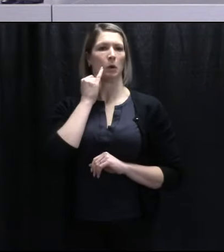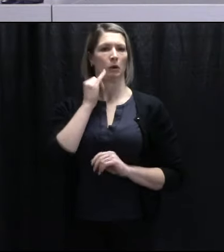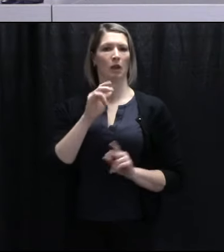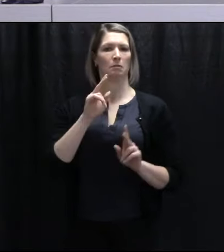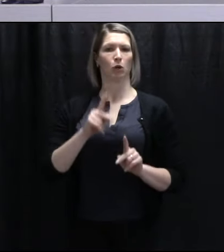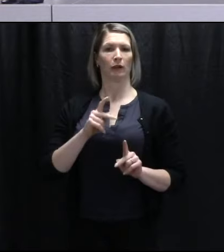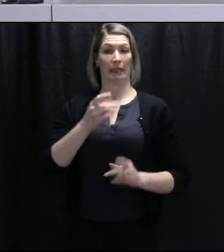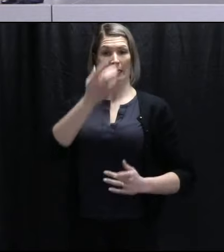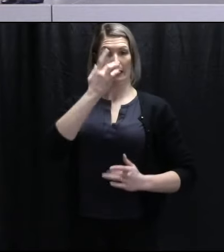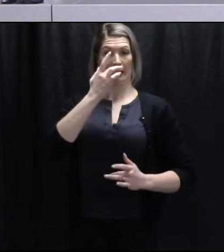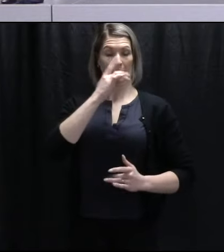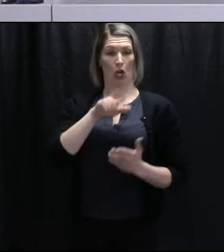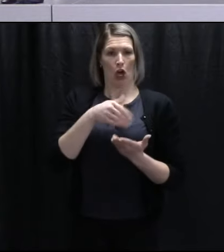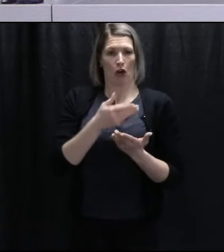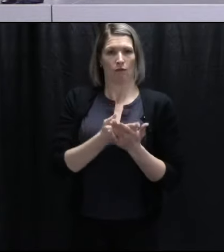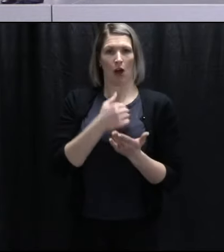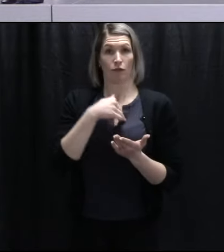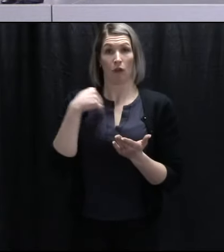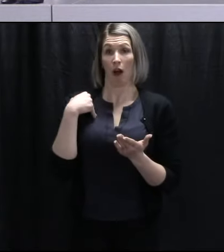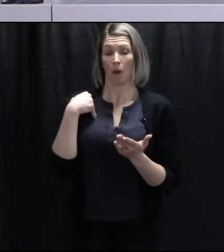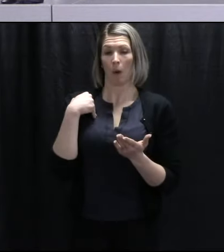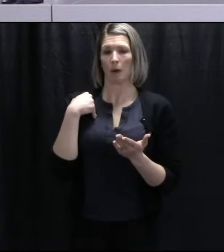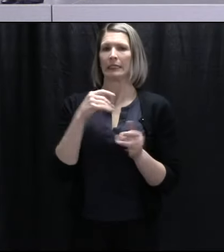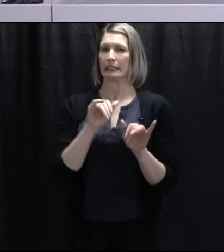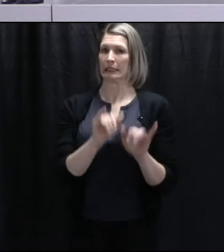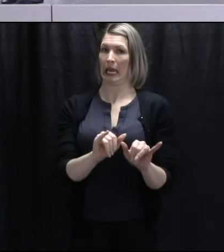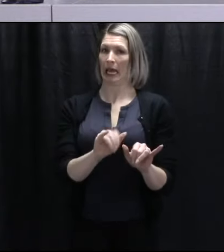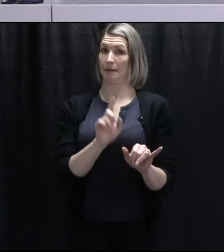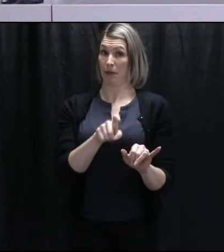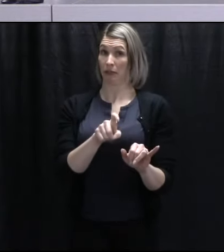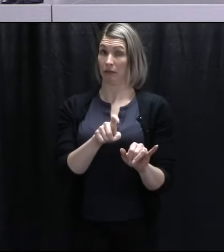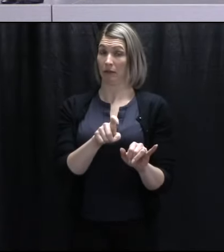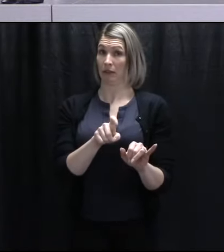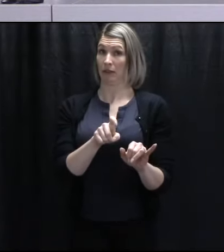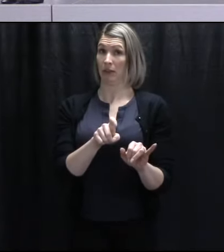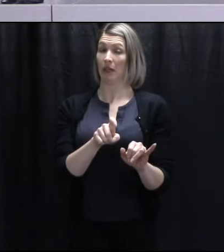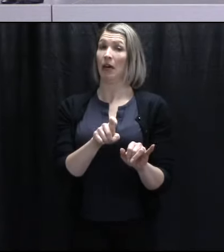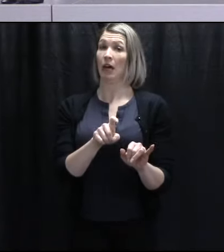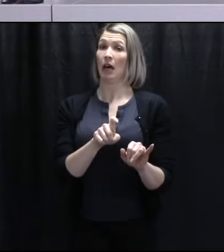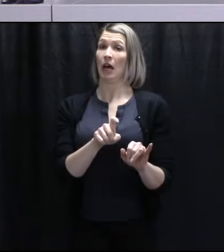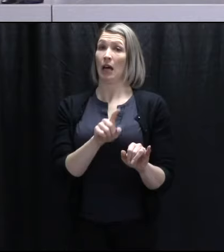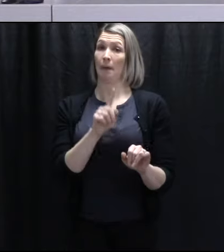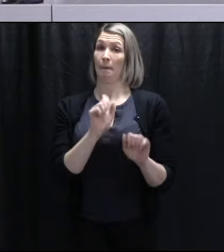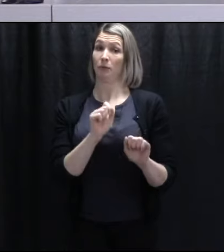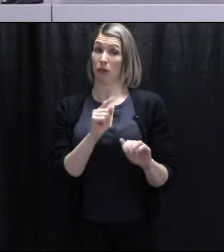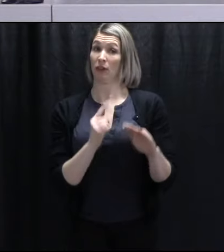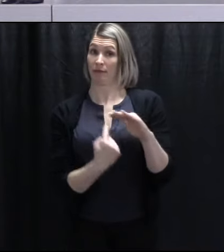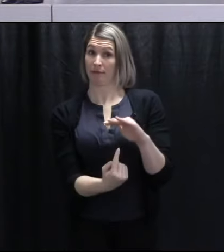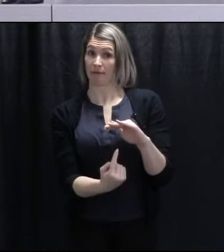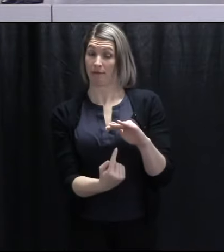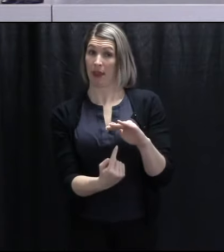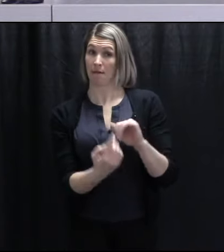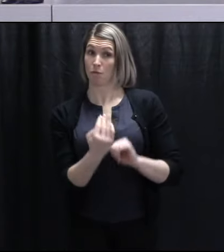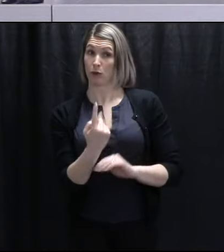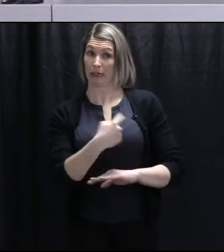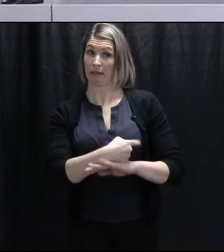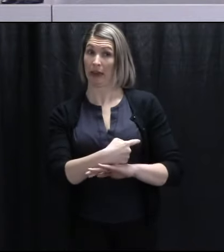stay on the mainland would also have to self-isolate here, so they could be facing Yes. a total of 28